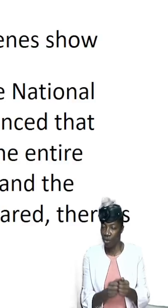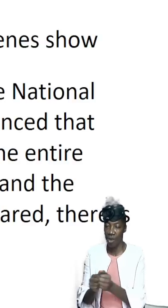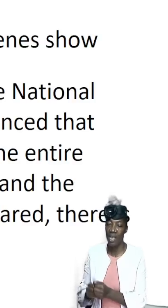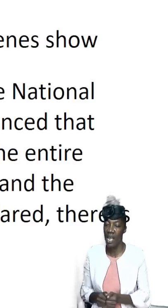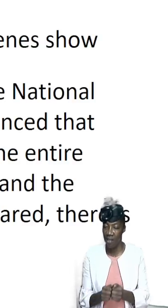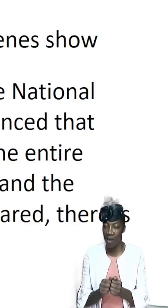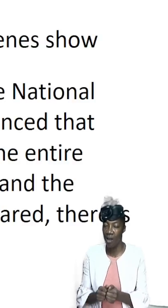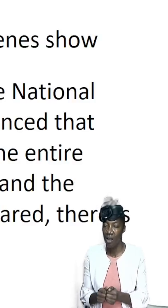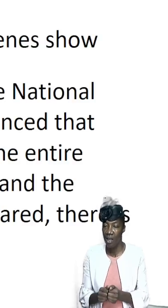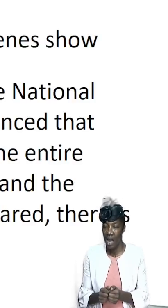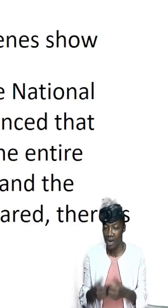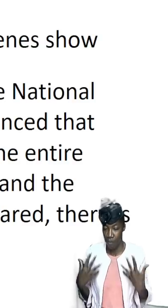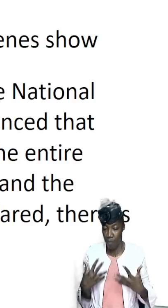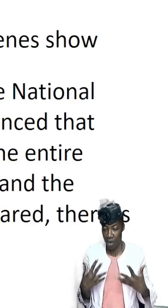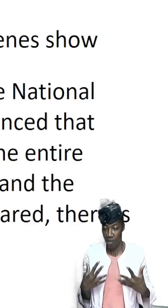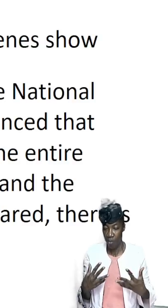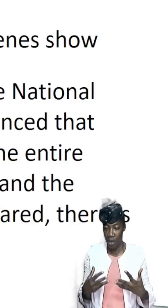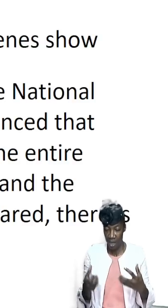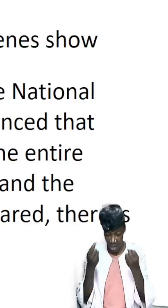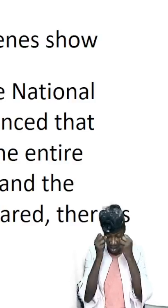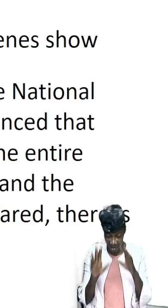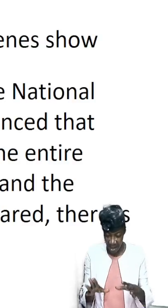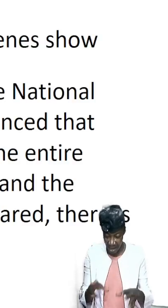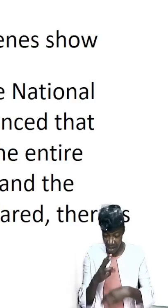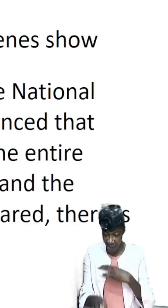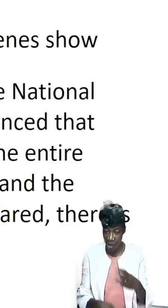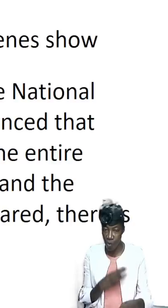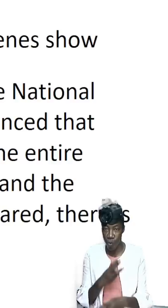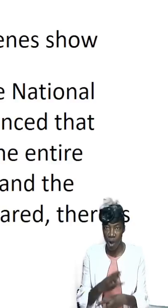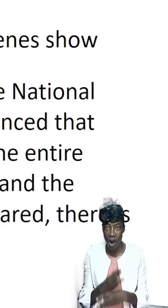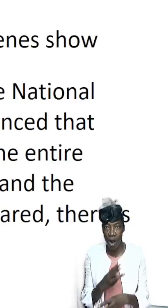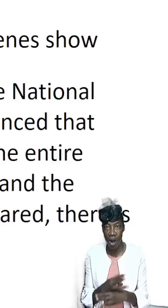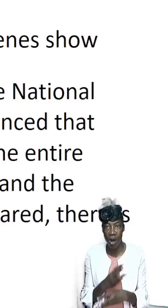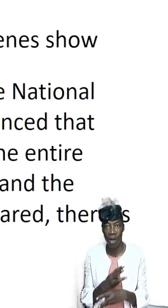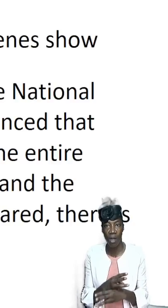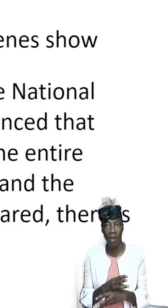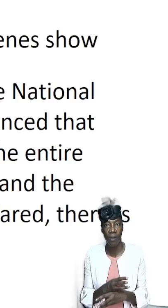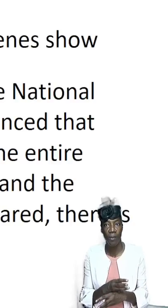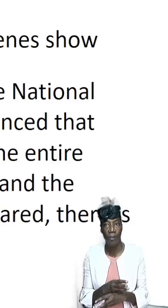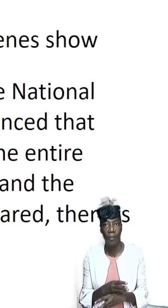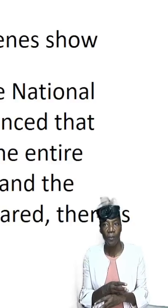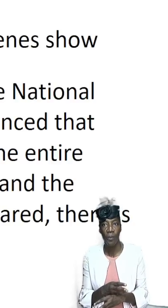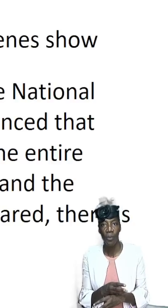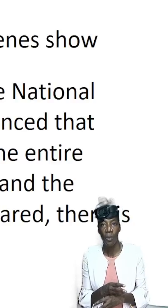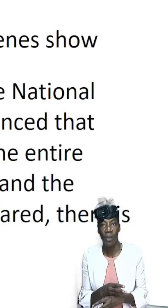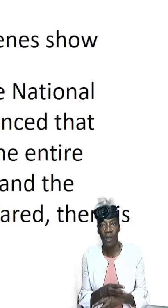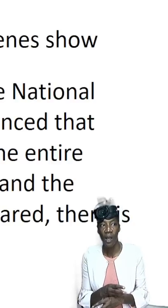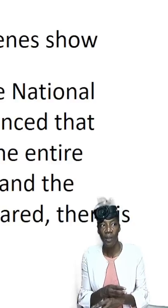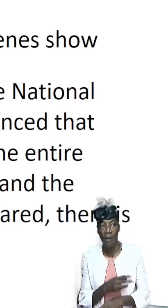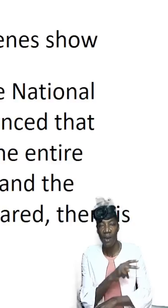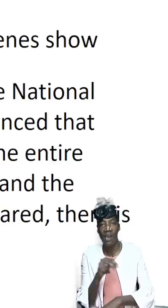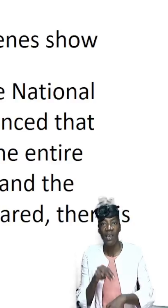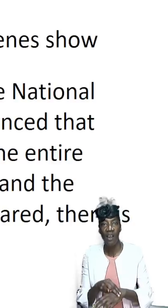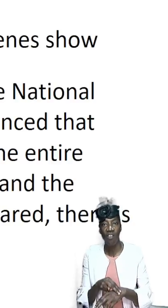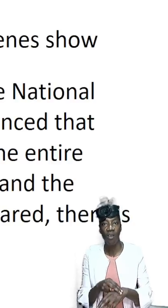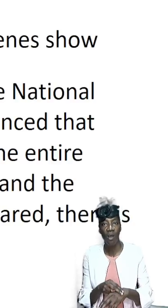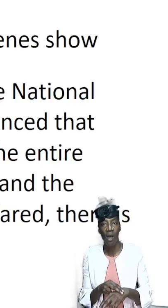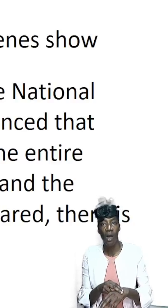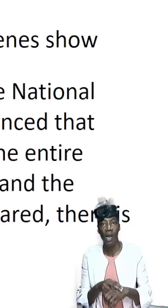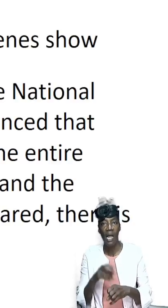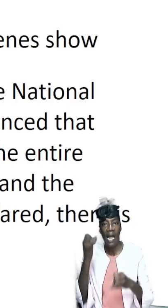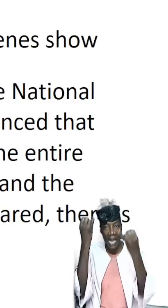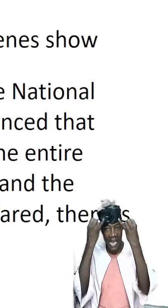up the scientific world. Dr. Venter and scientists are at the National Institute of Health recently,